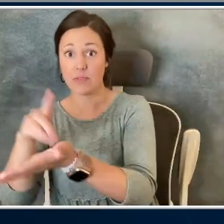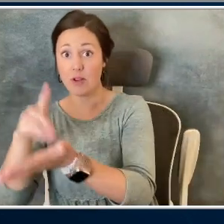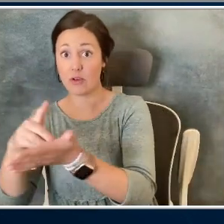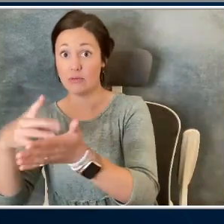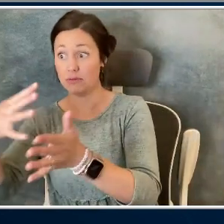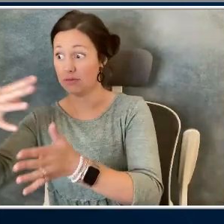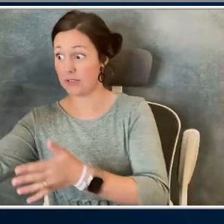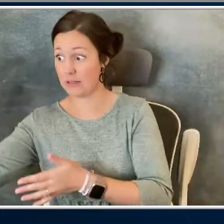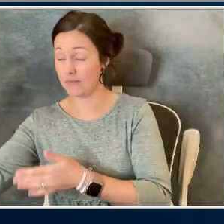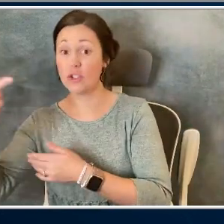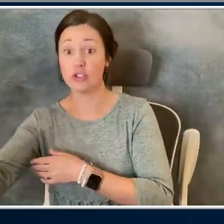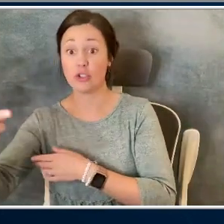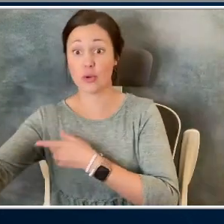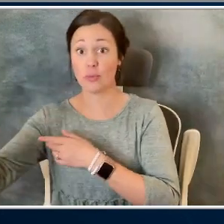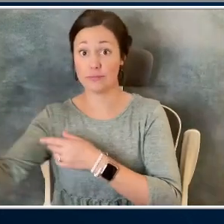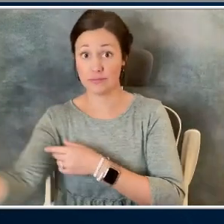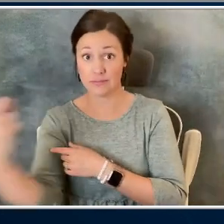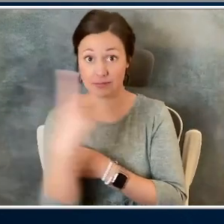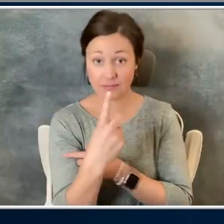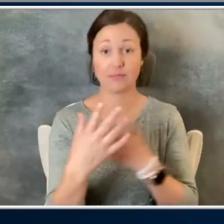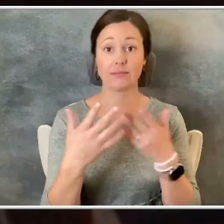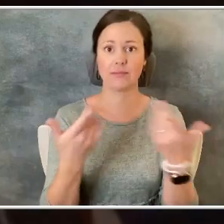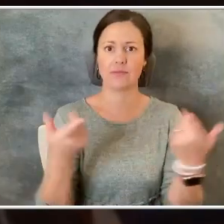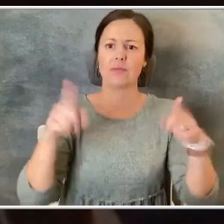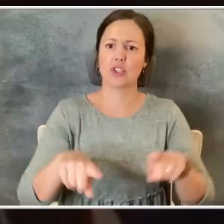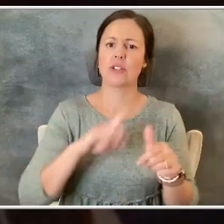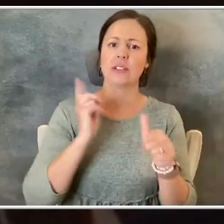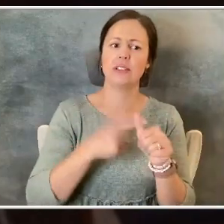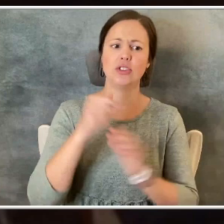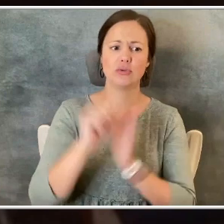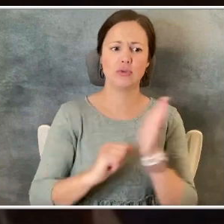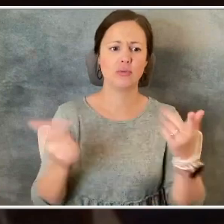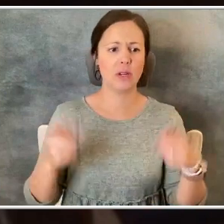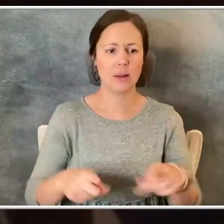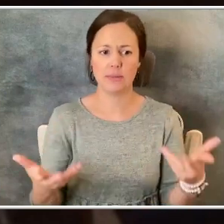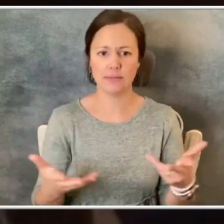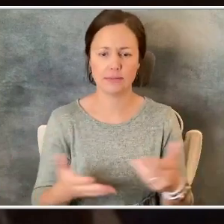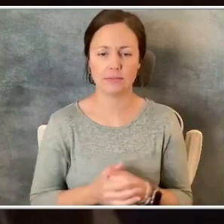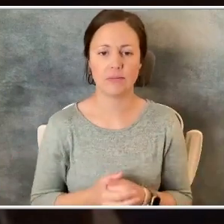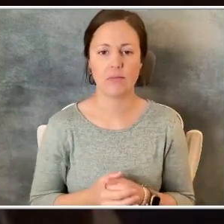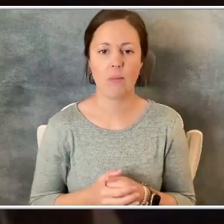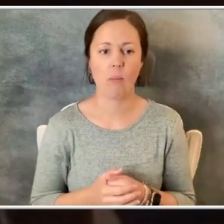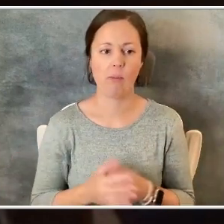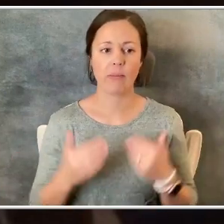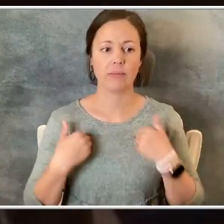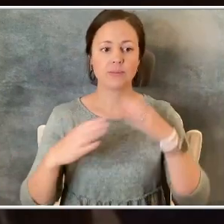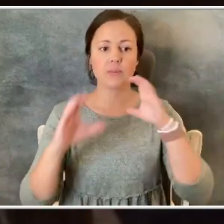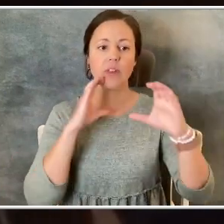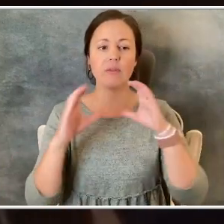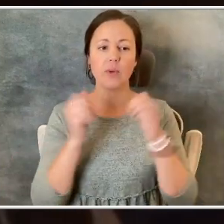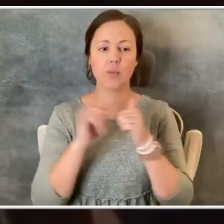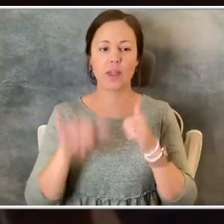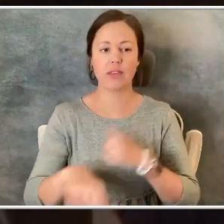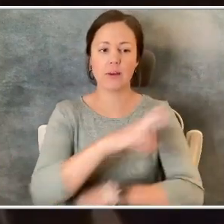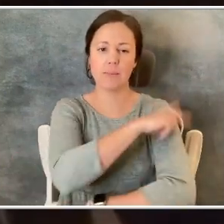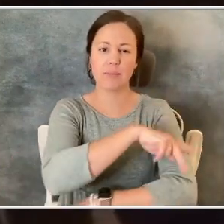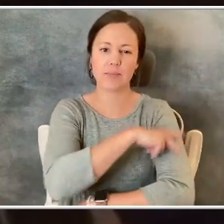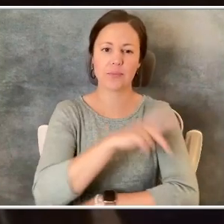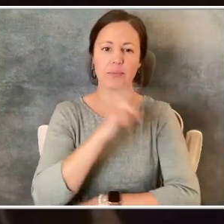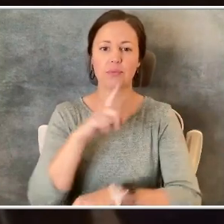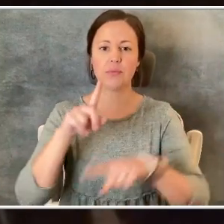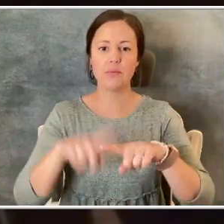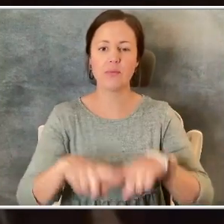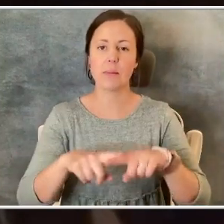happens during that initial surgery? Well, we have a conversation with the patient, and it's really based on their